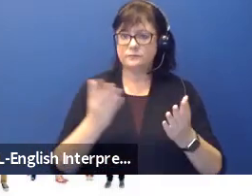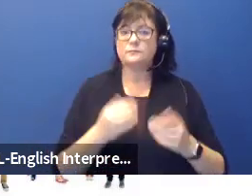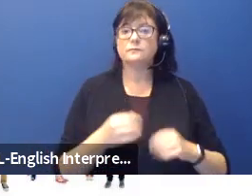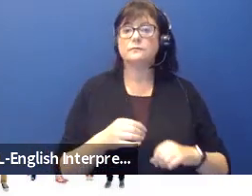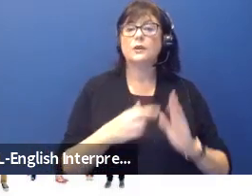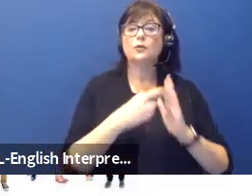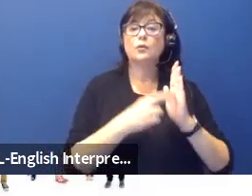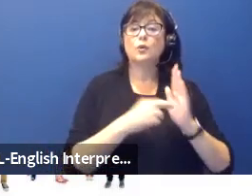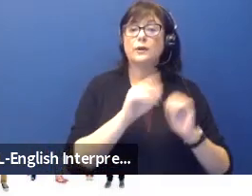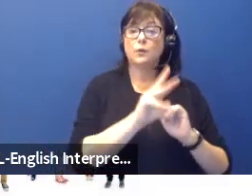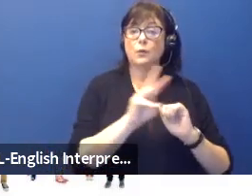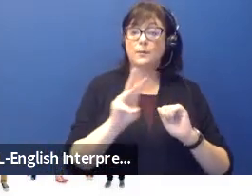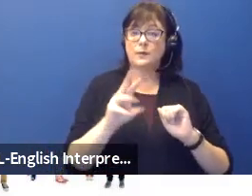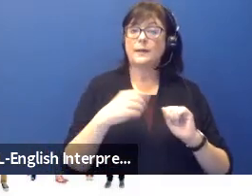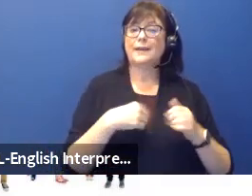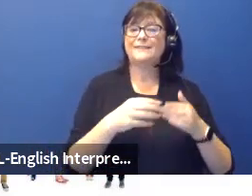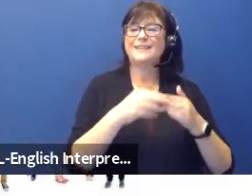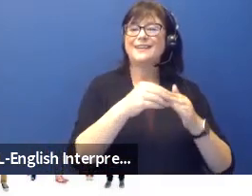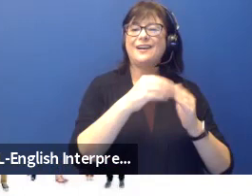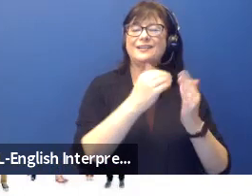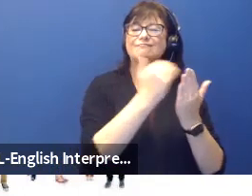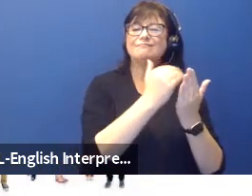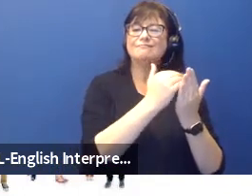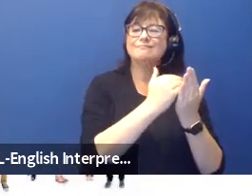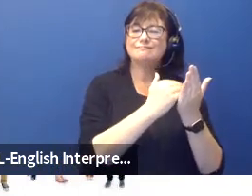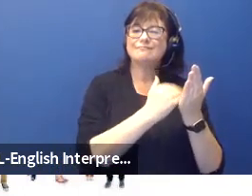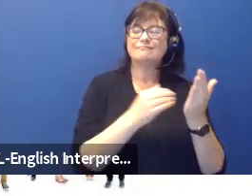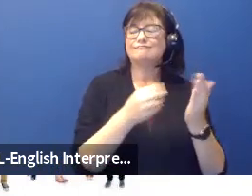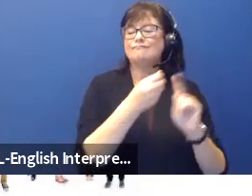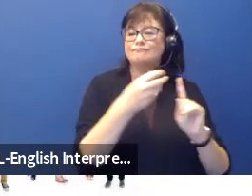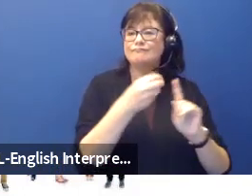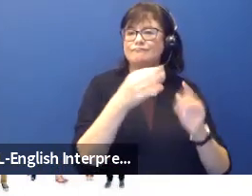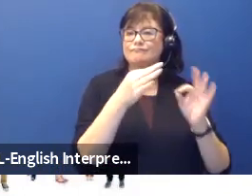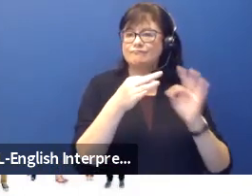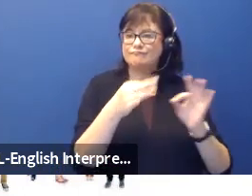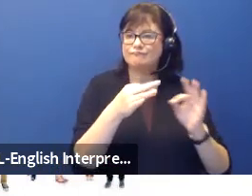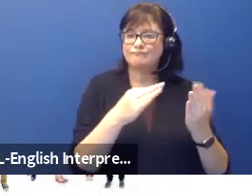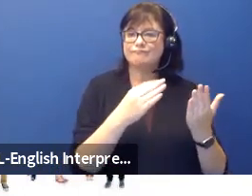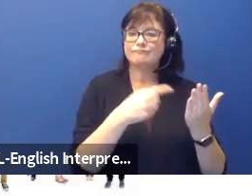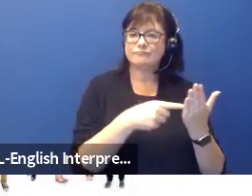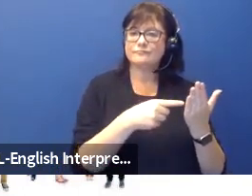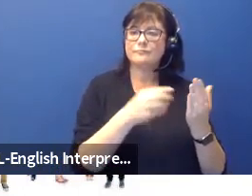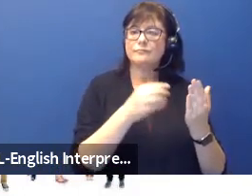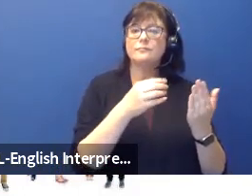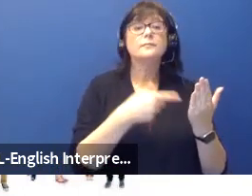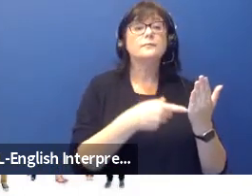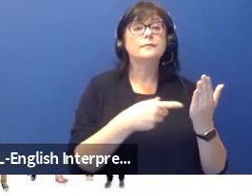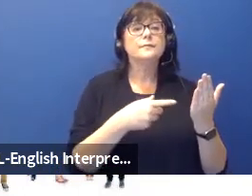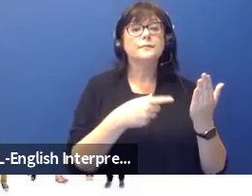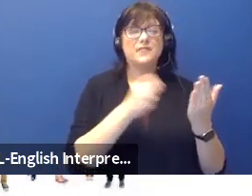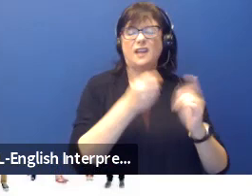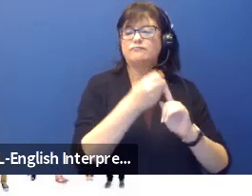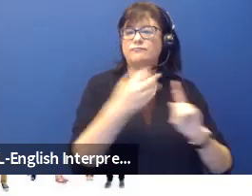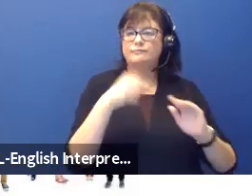reporting website that walks you through basically what we're talking about today in a little more detail. So for example, in the